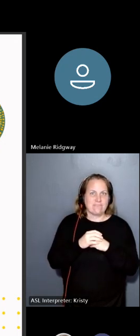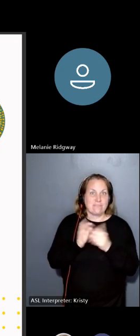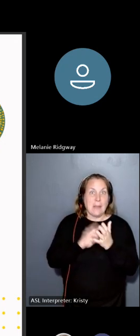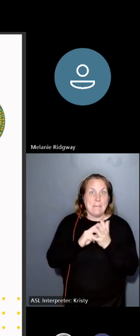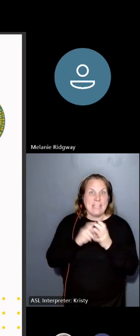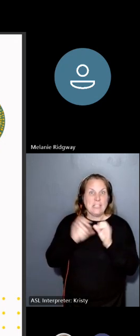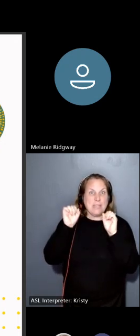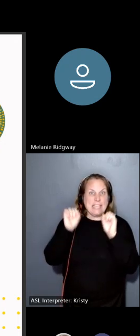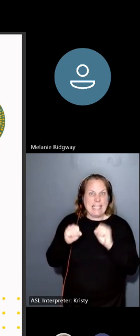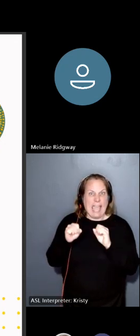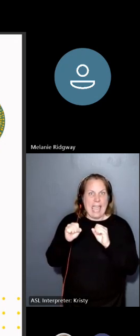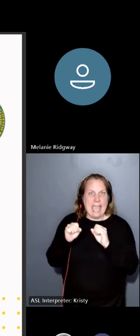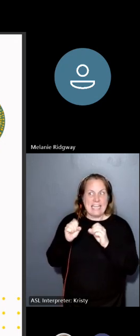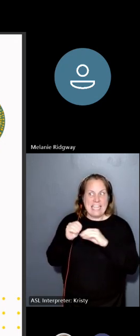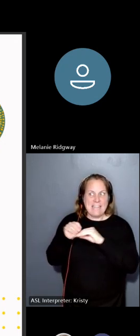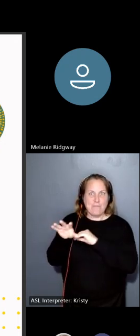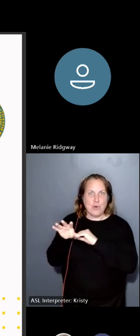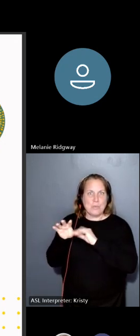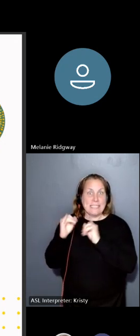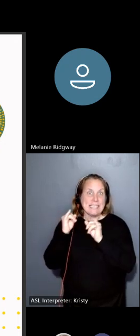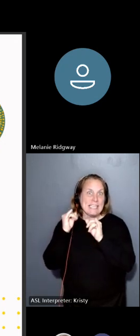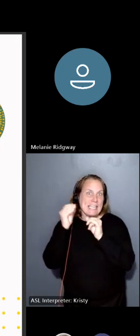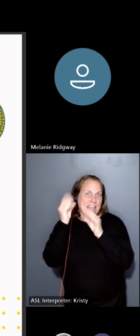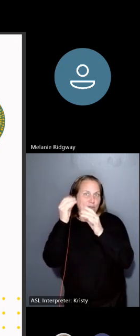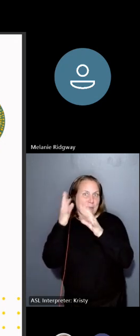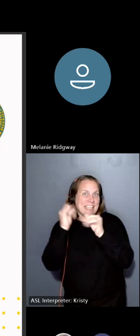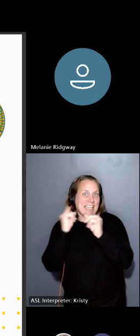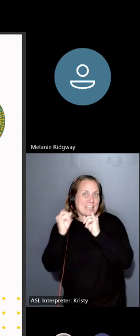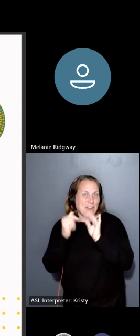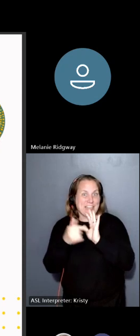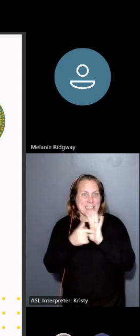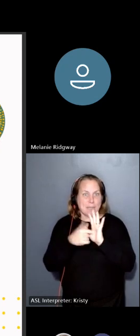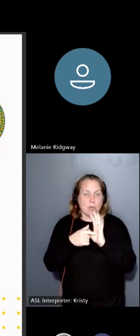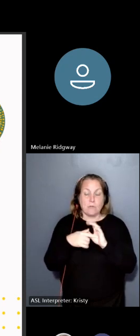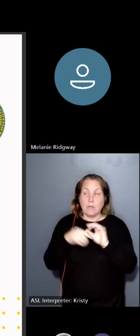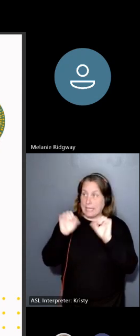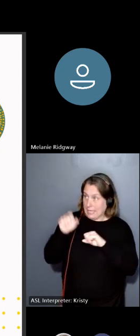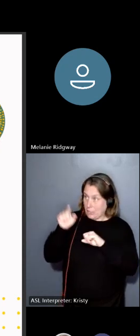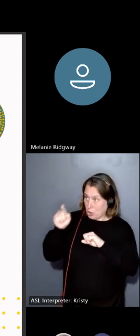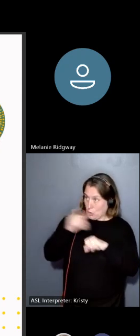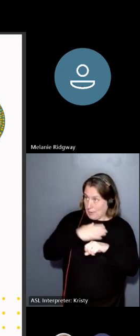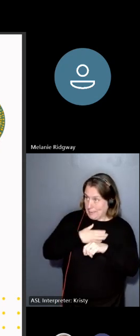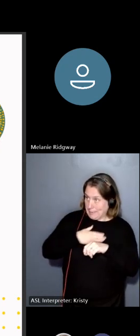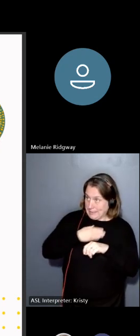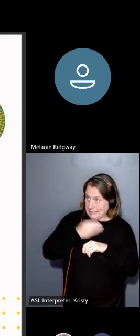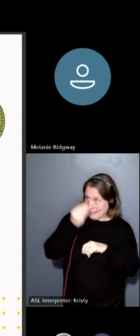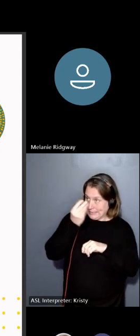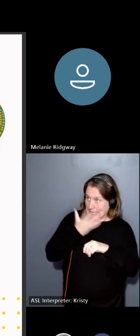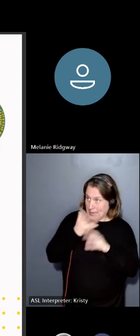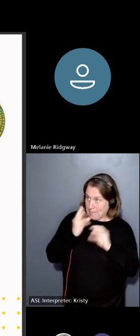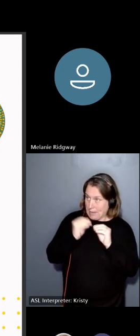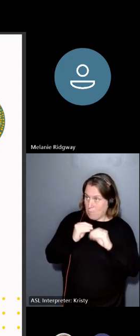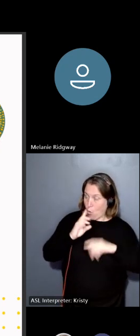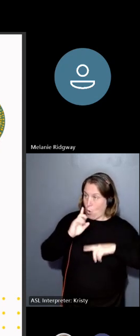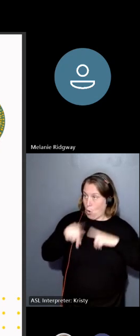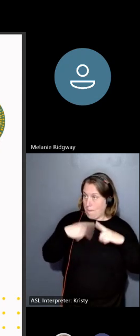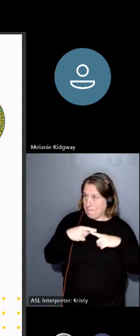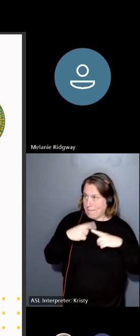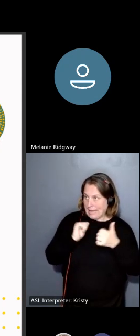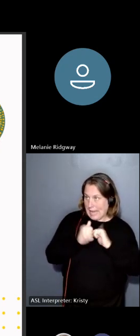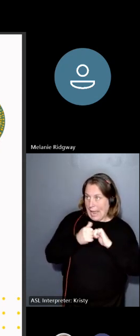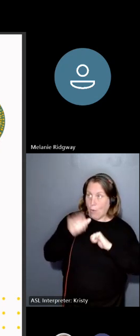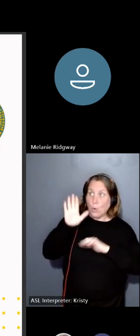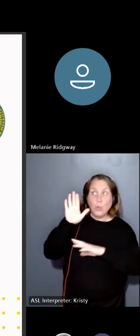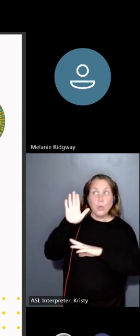interview. So it goes something like this. Could you please tell me more about how your